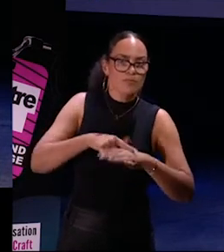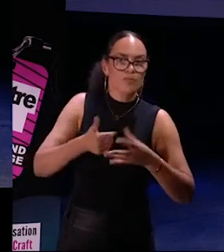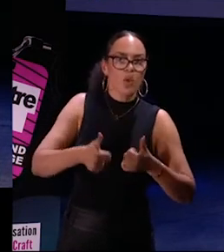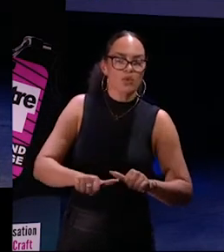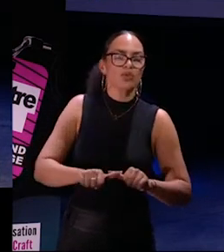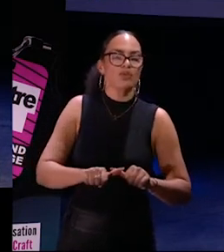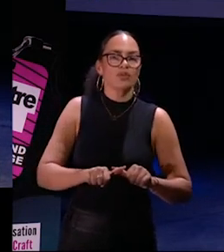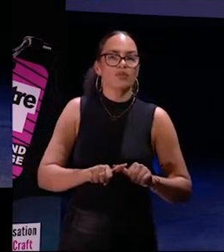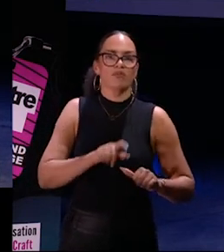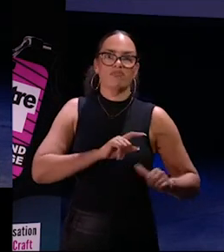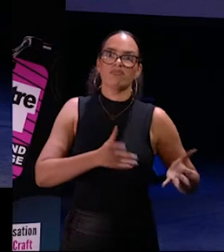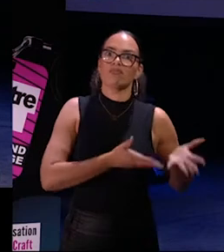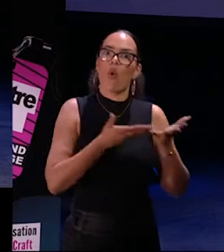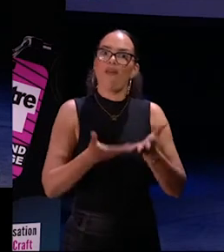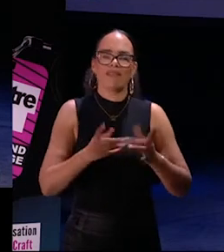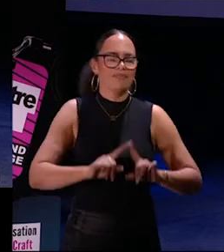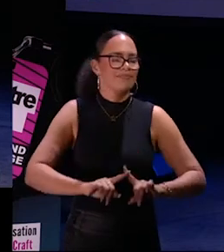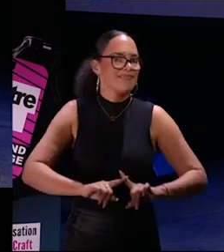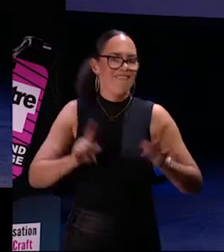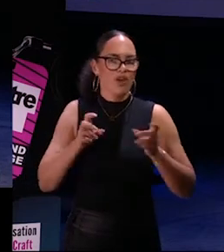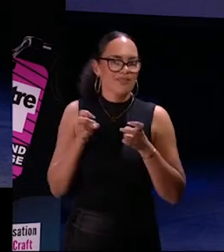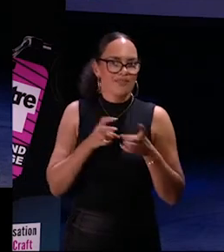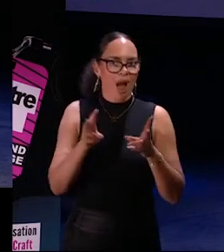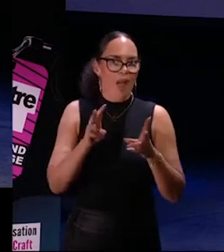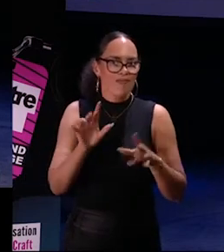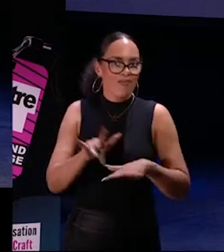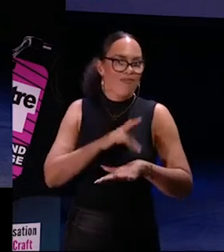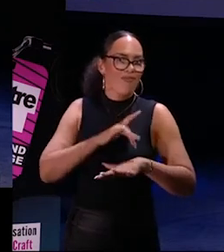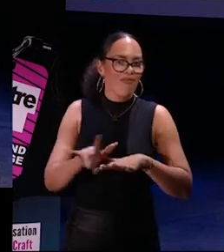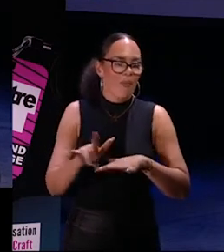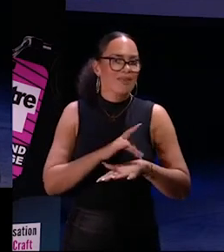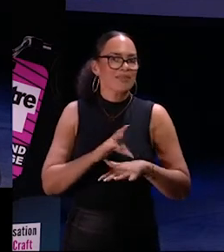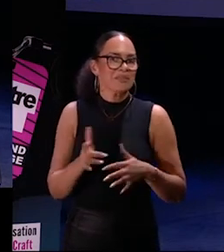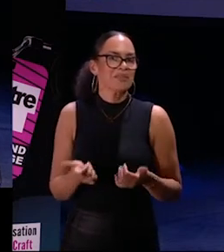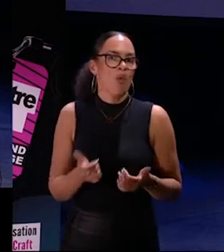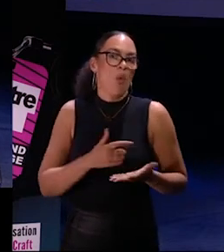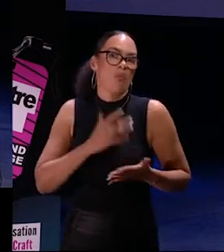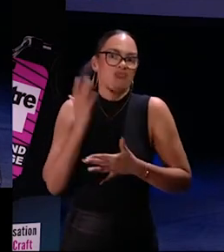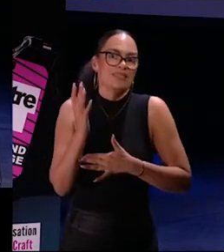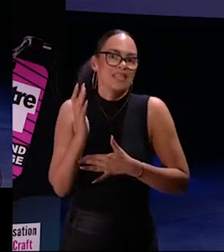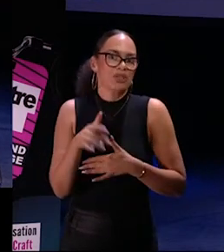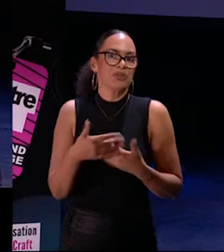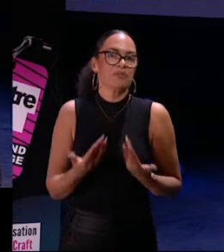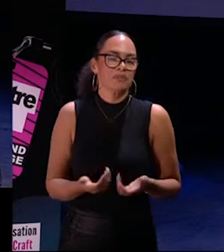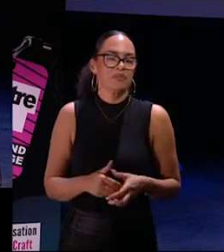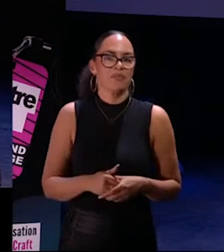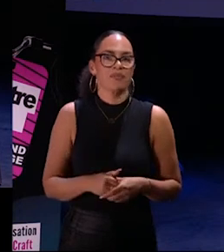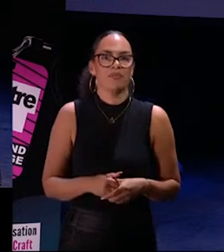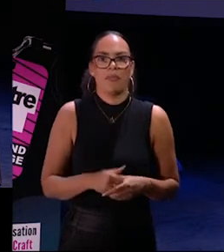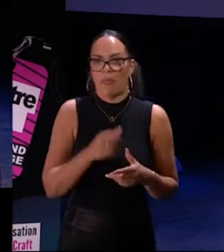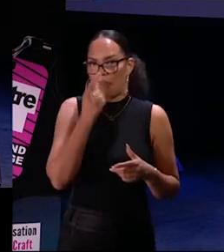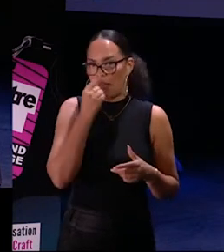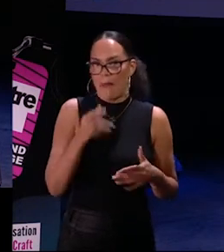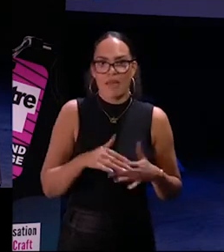solutions to offer a completely different style of performance or style of presentation, whether that might be for corporate or theatre or